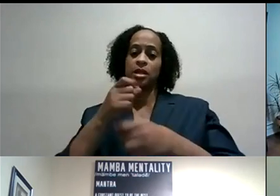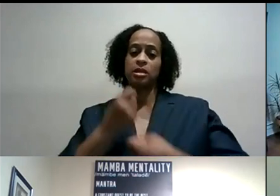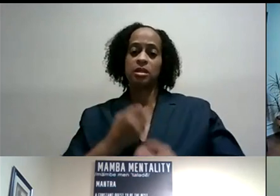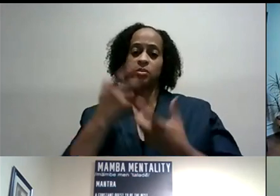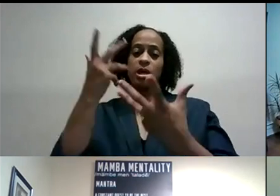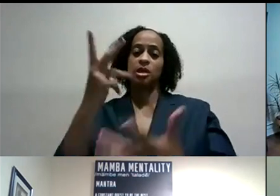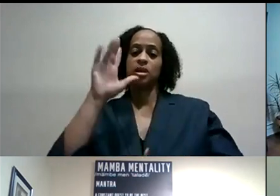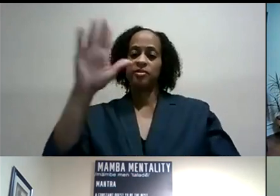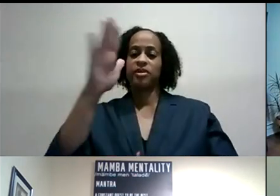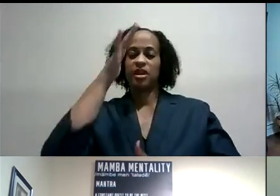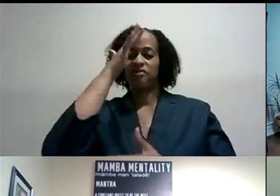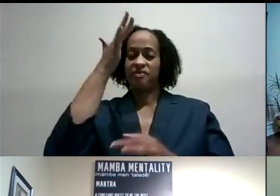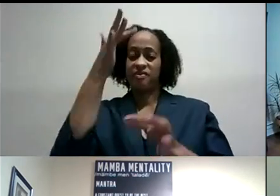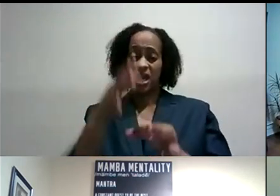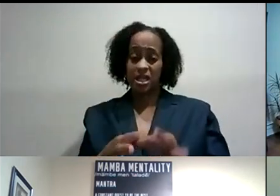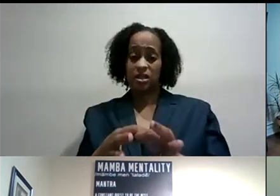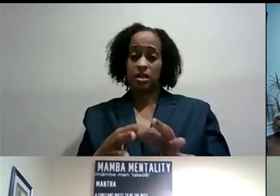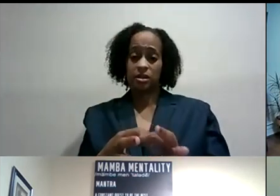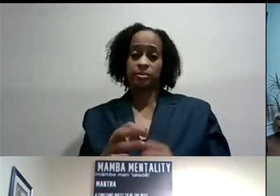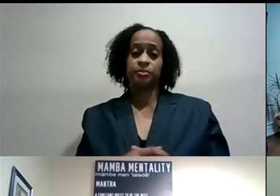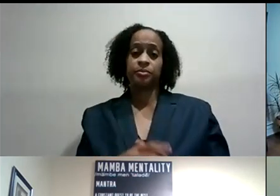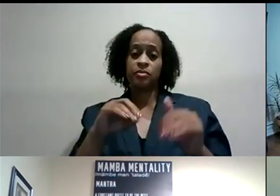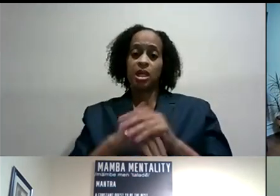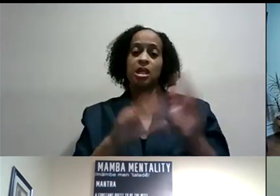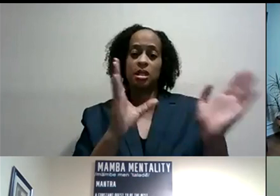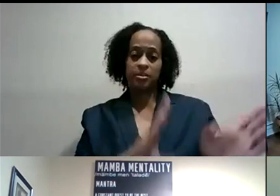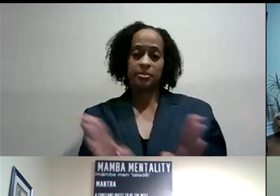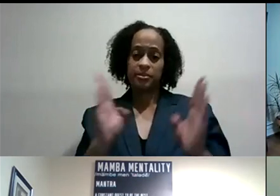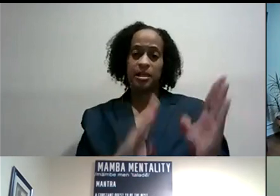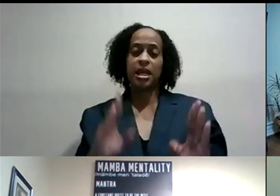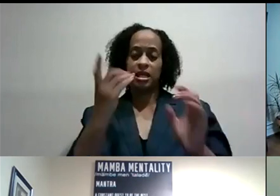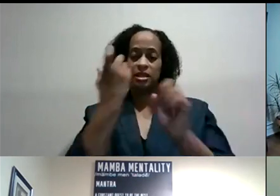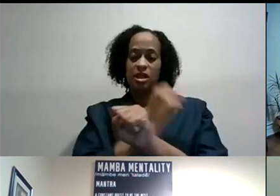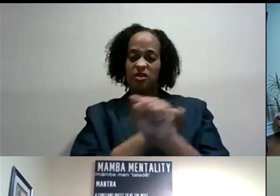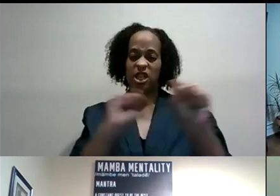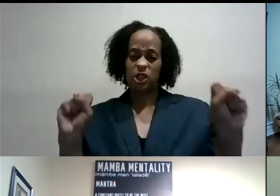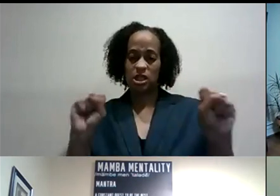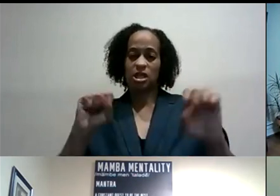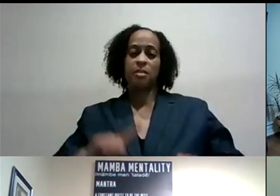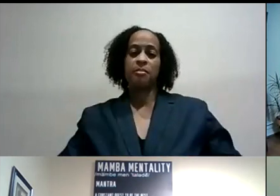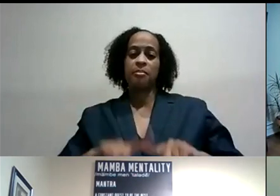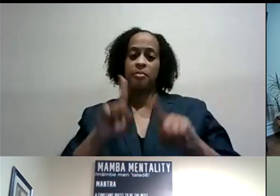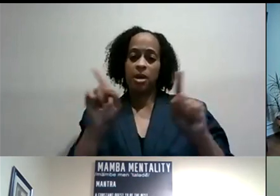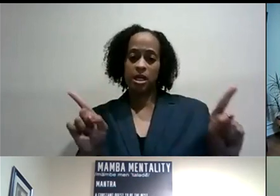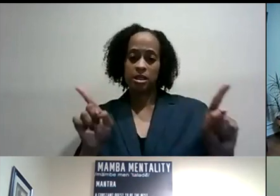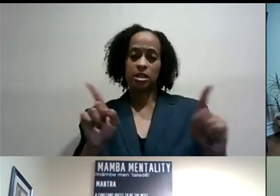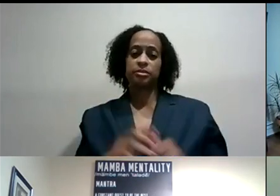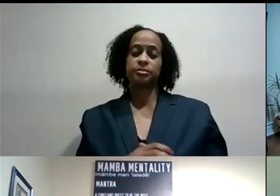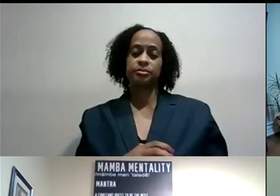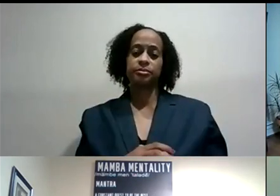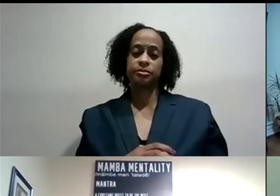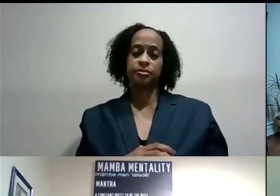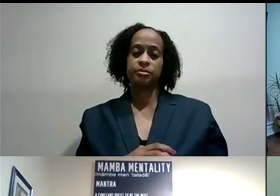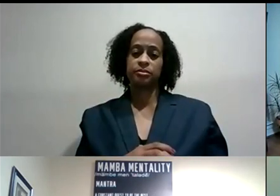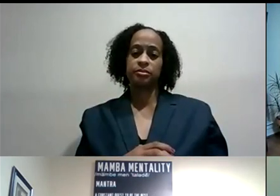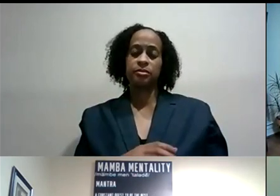their faith in the plan of salvation. But Cain did